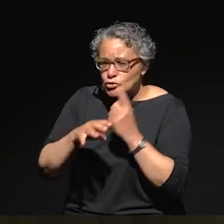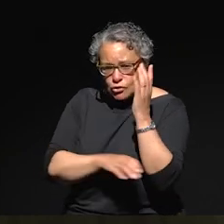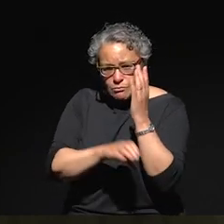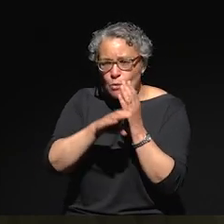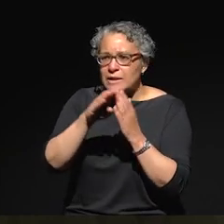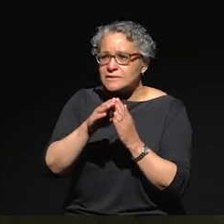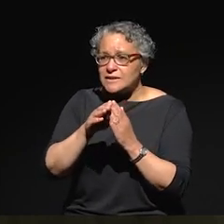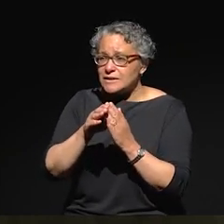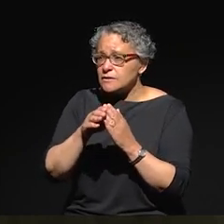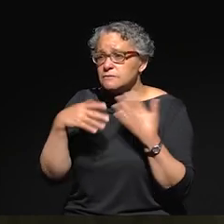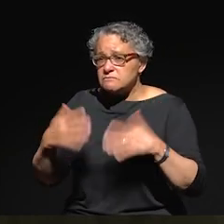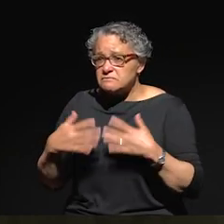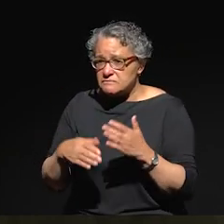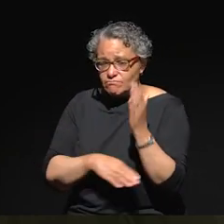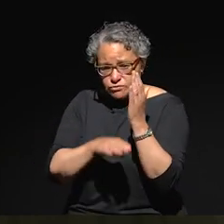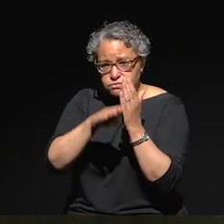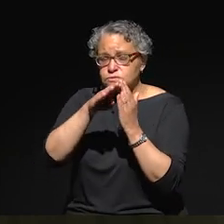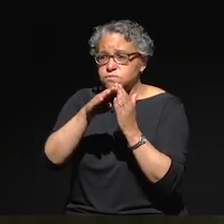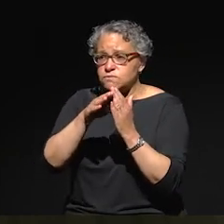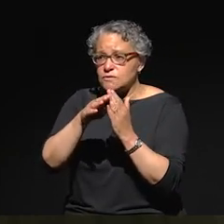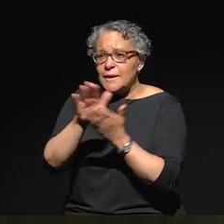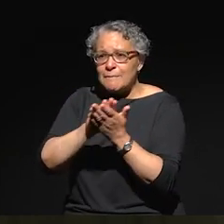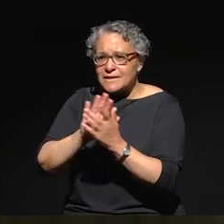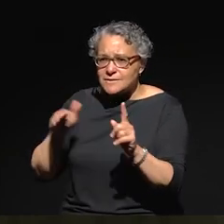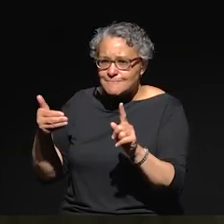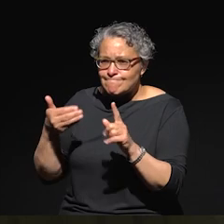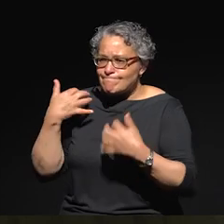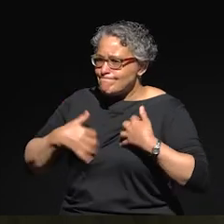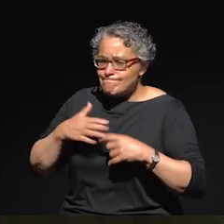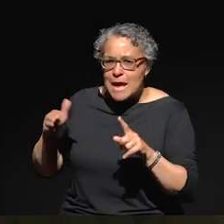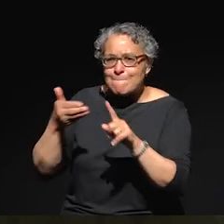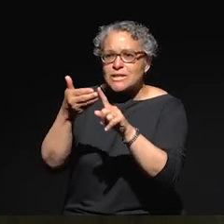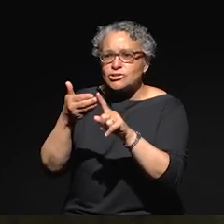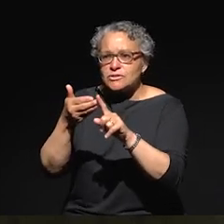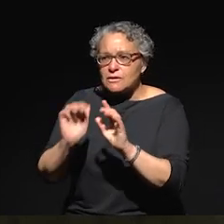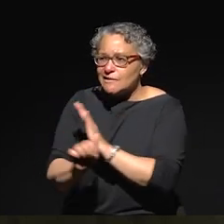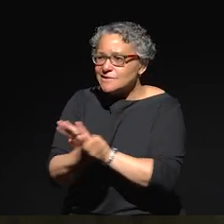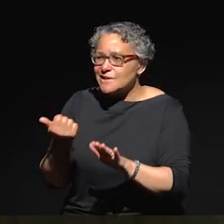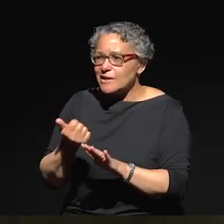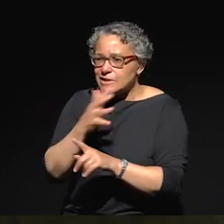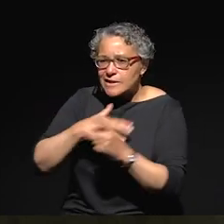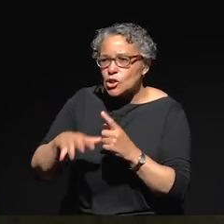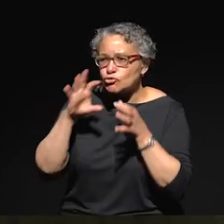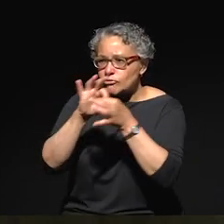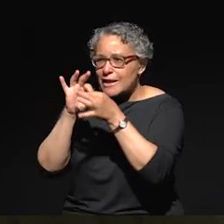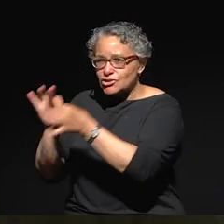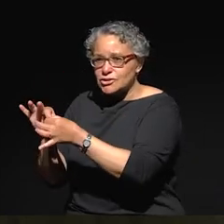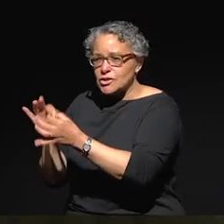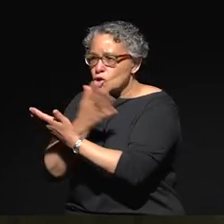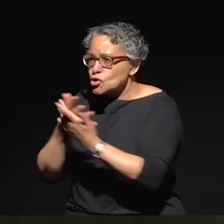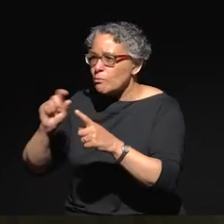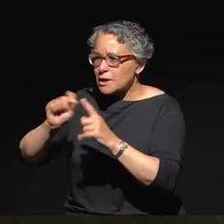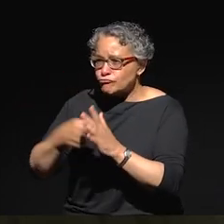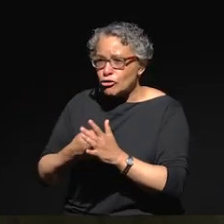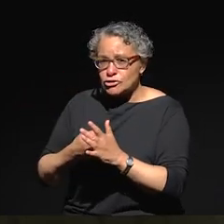very, very ambitious, and very skilled at social relations, and just the fact that he had so many projects